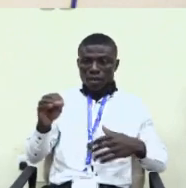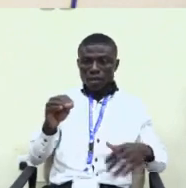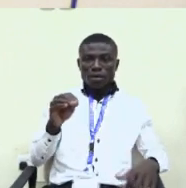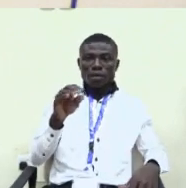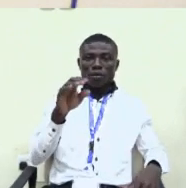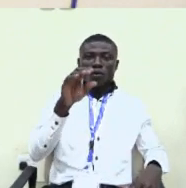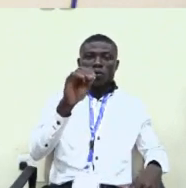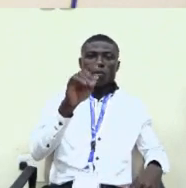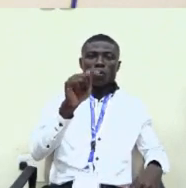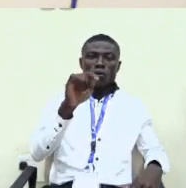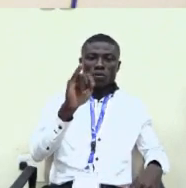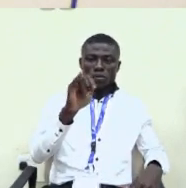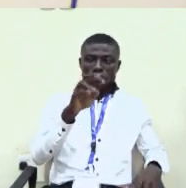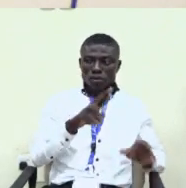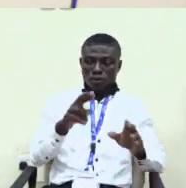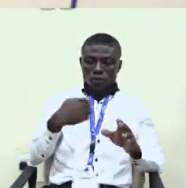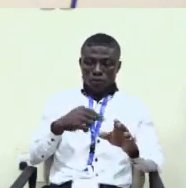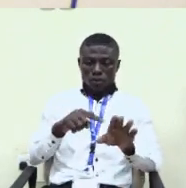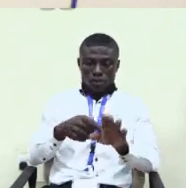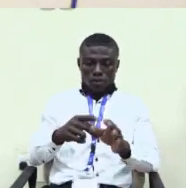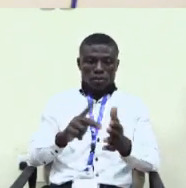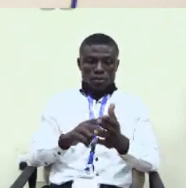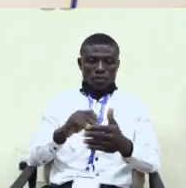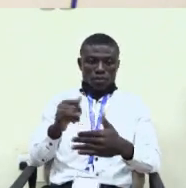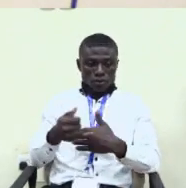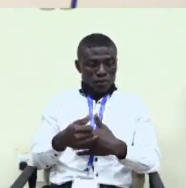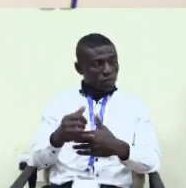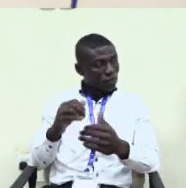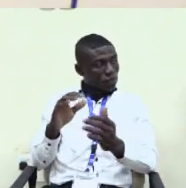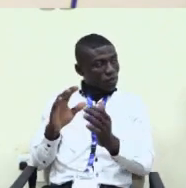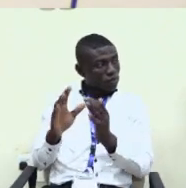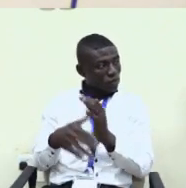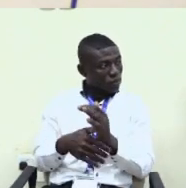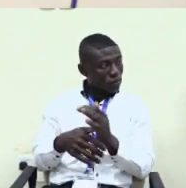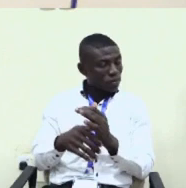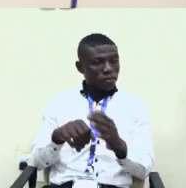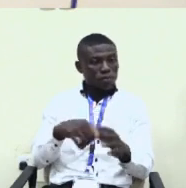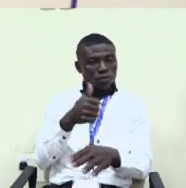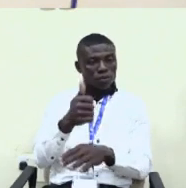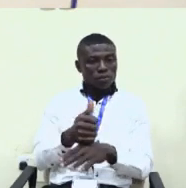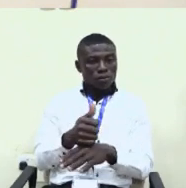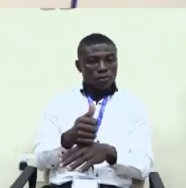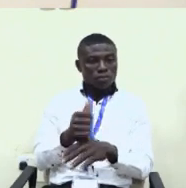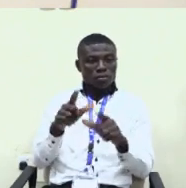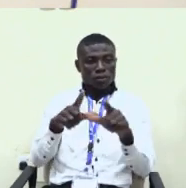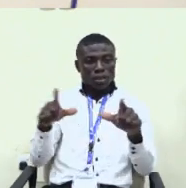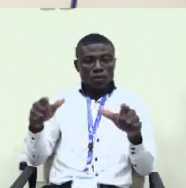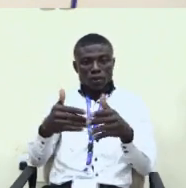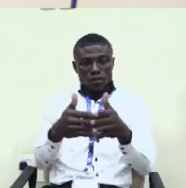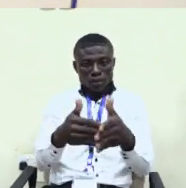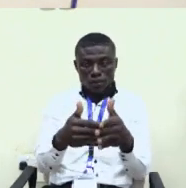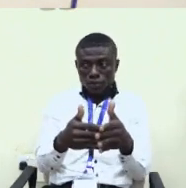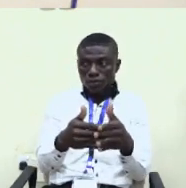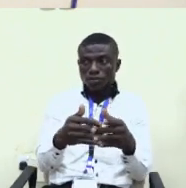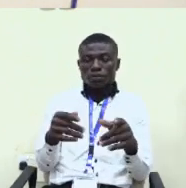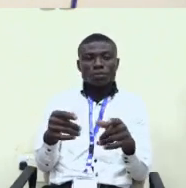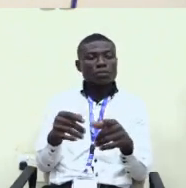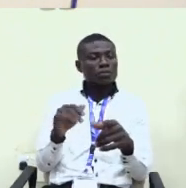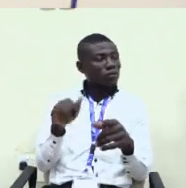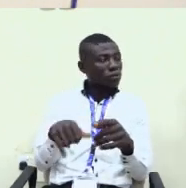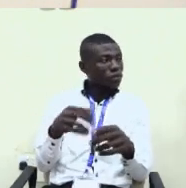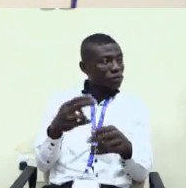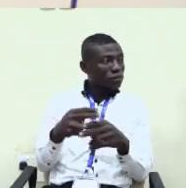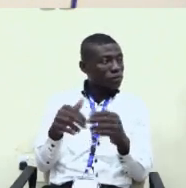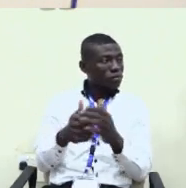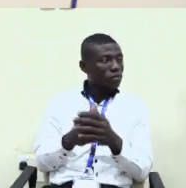And we began the project by the establishment of a language guide for